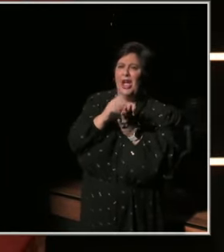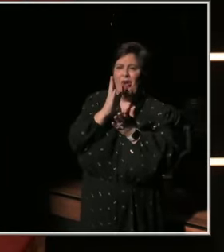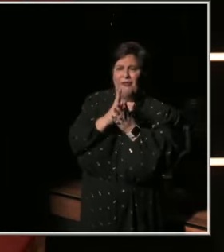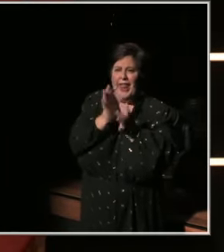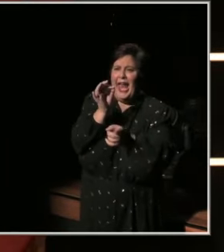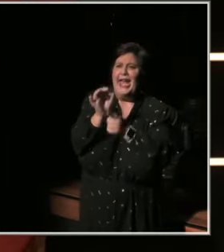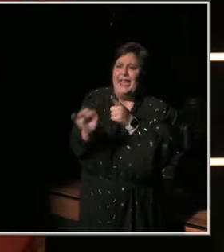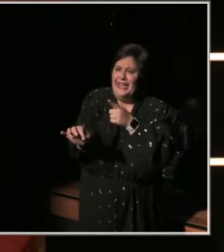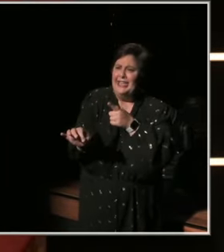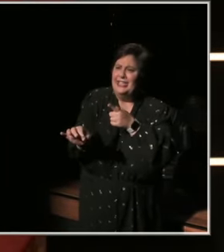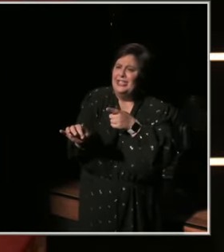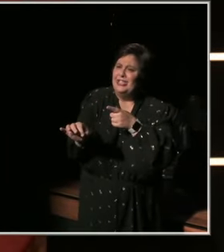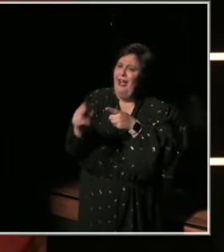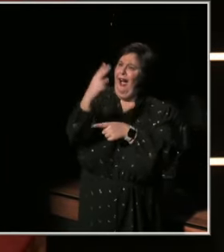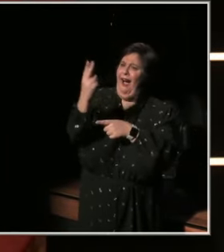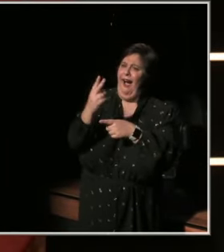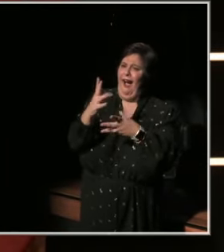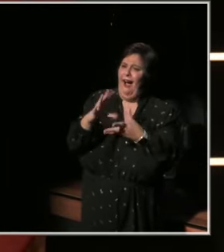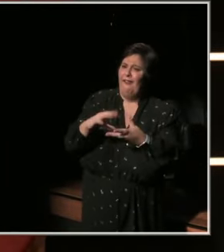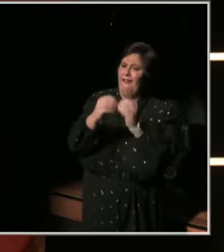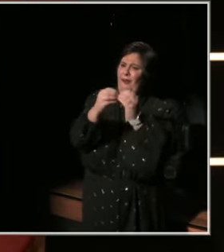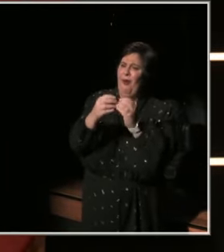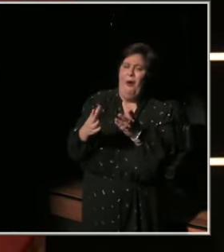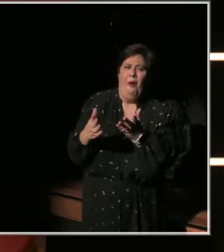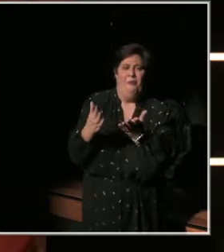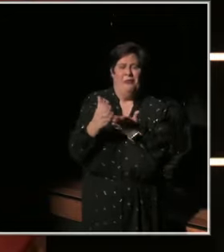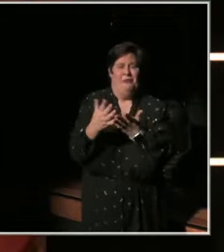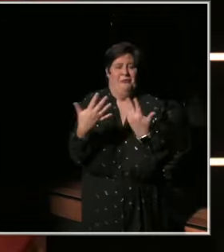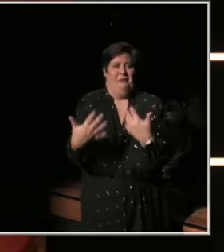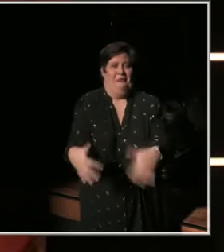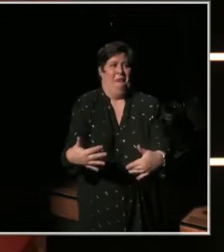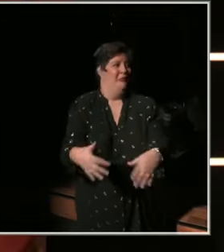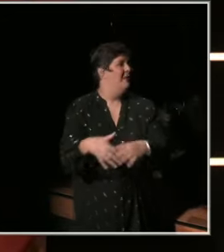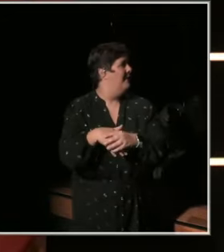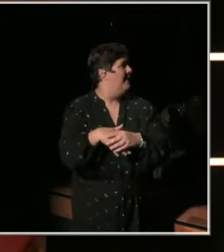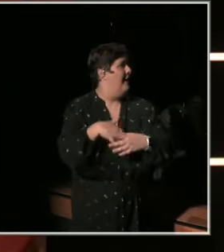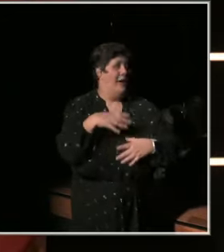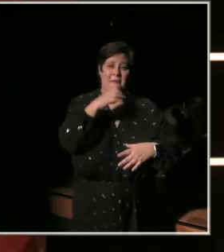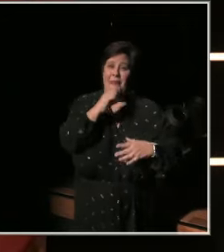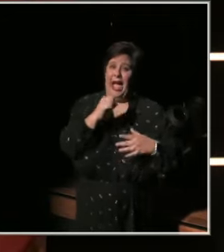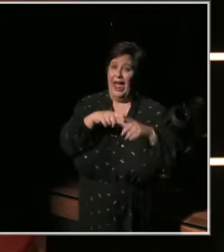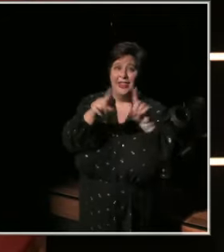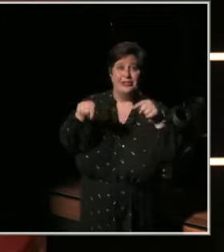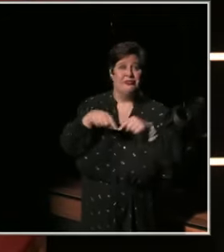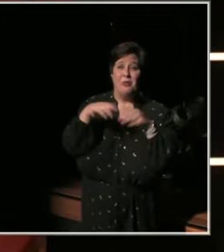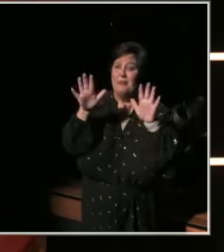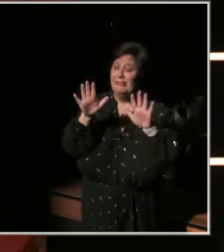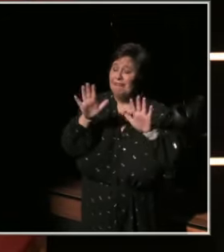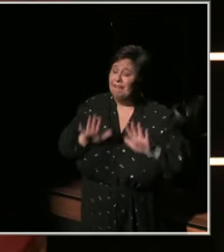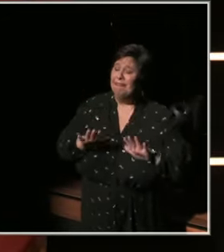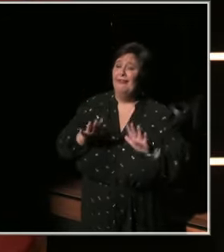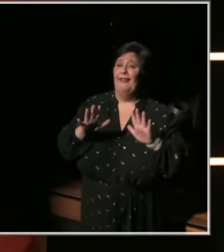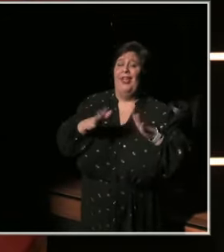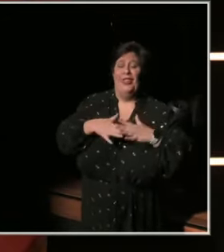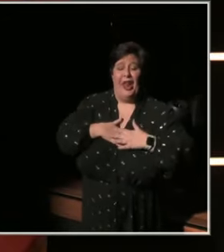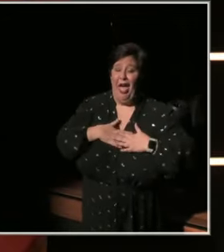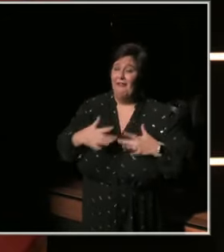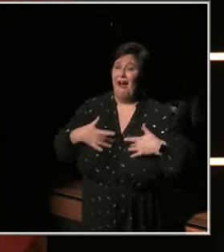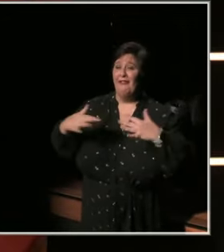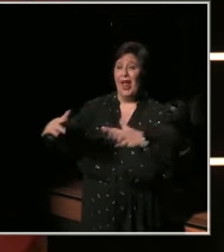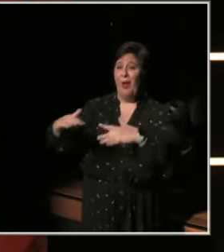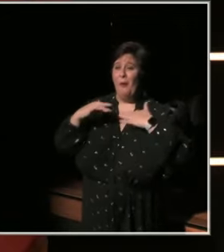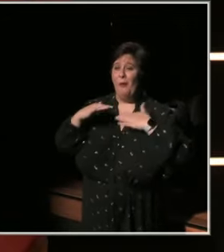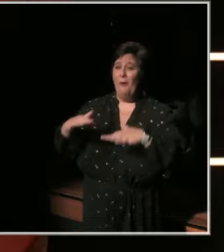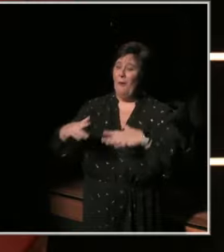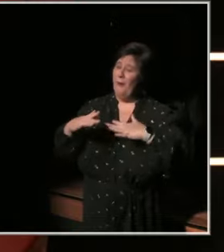niche art form. And so it's just amazing. And man, this room is just amazing. The love and I feel in this